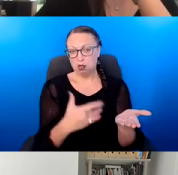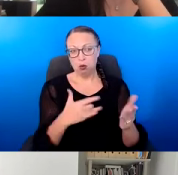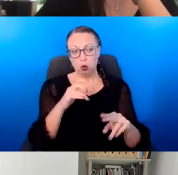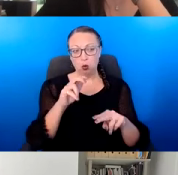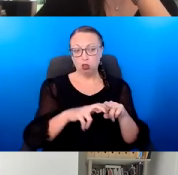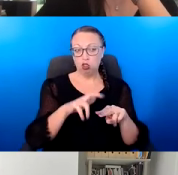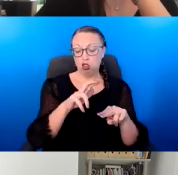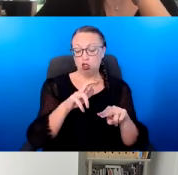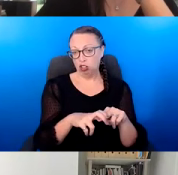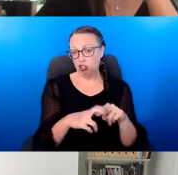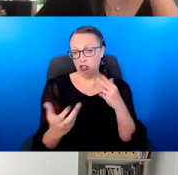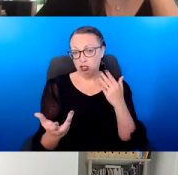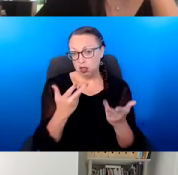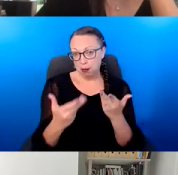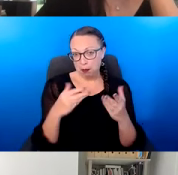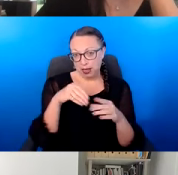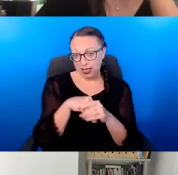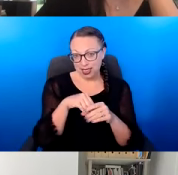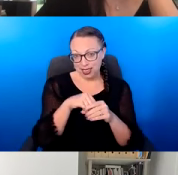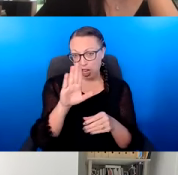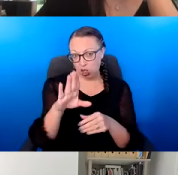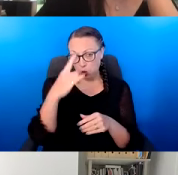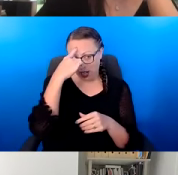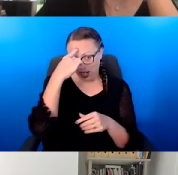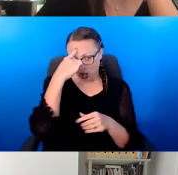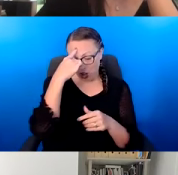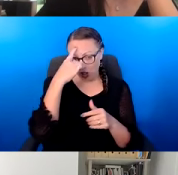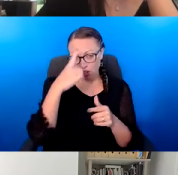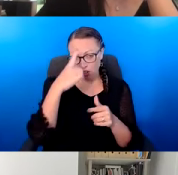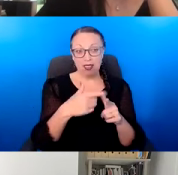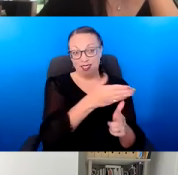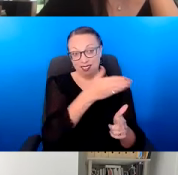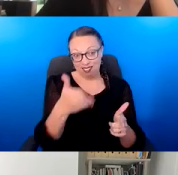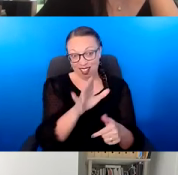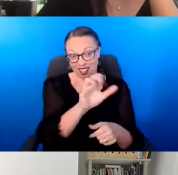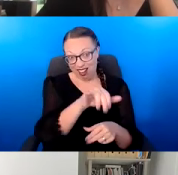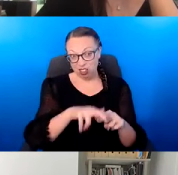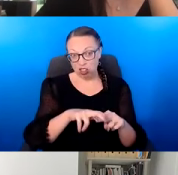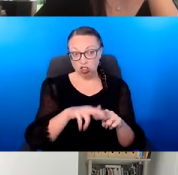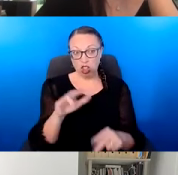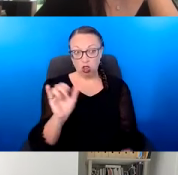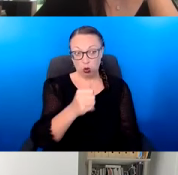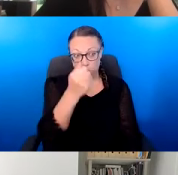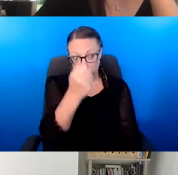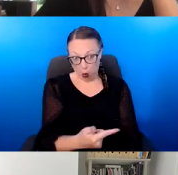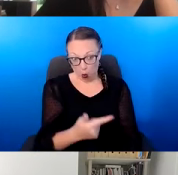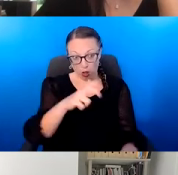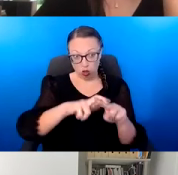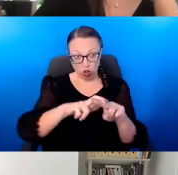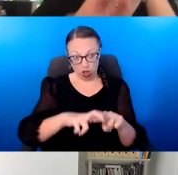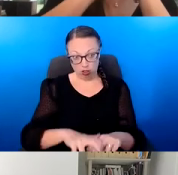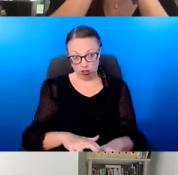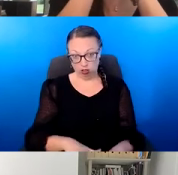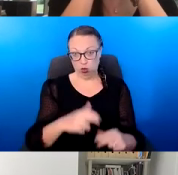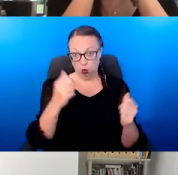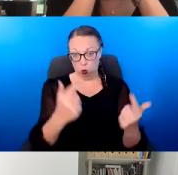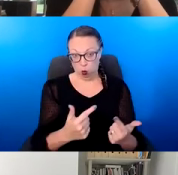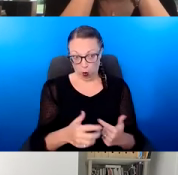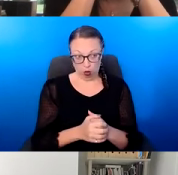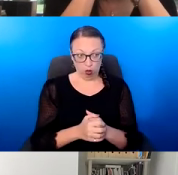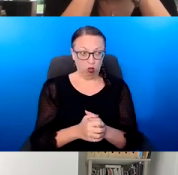that might live inside your head, and that's a chair as well. They're all chairs. And here